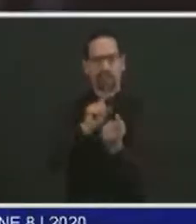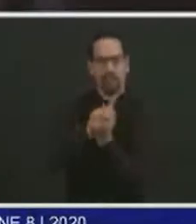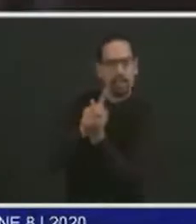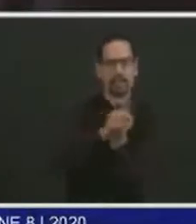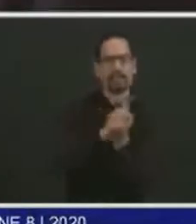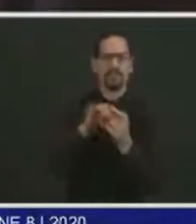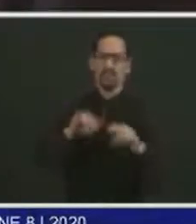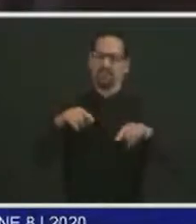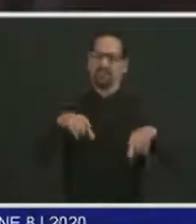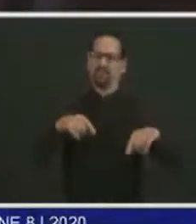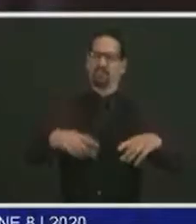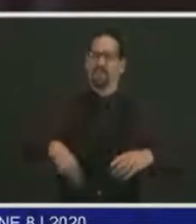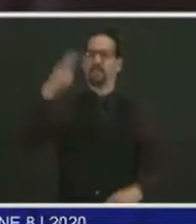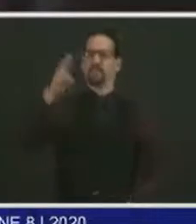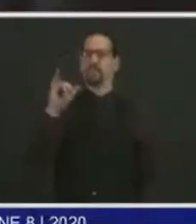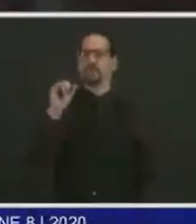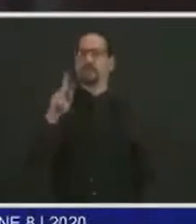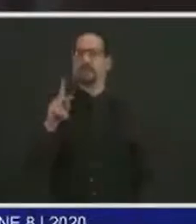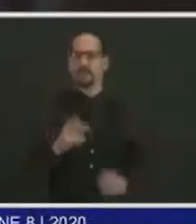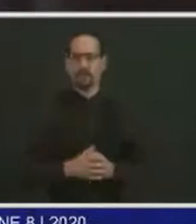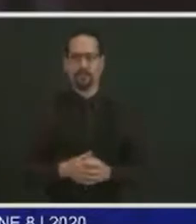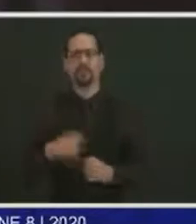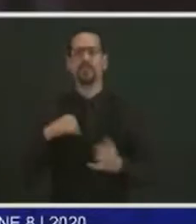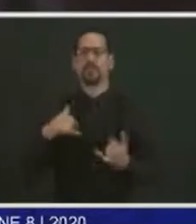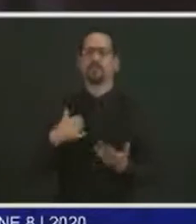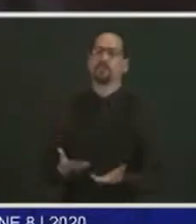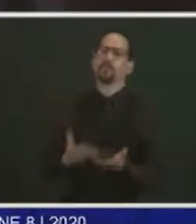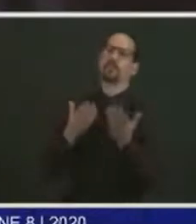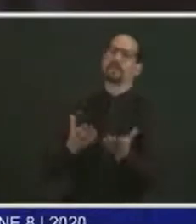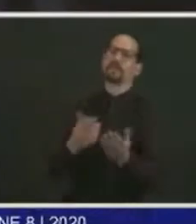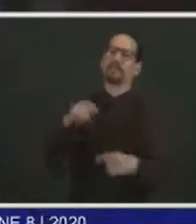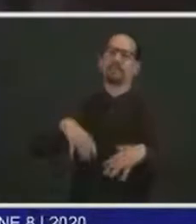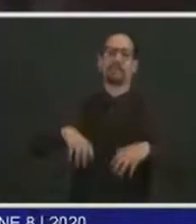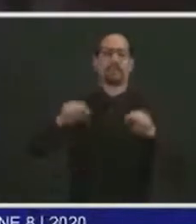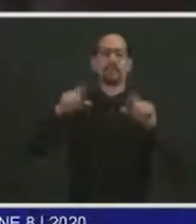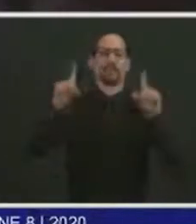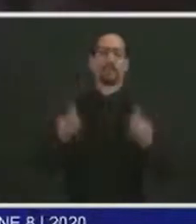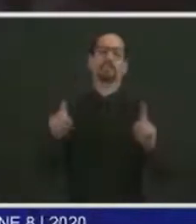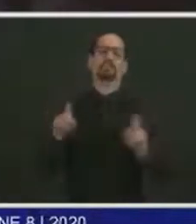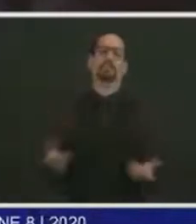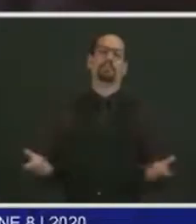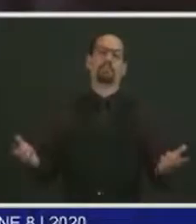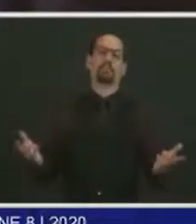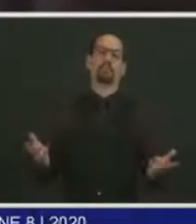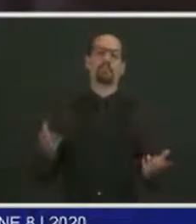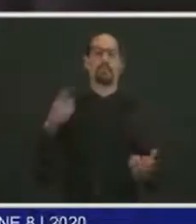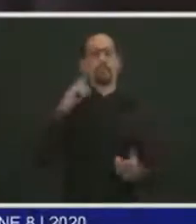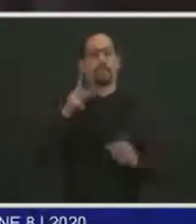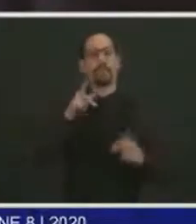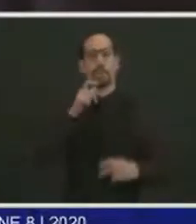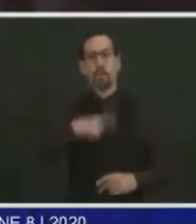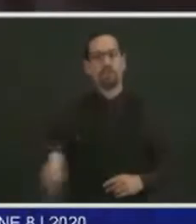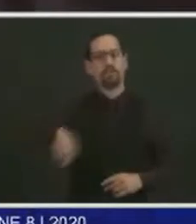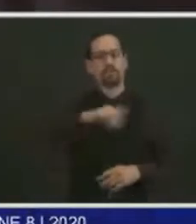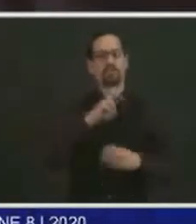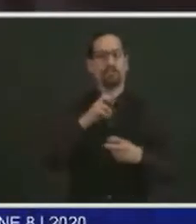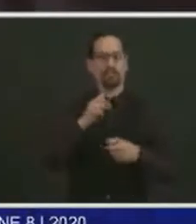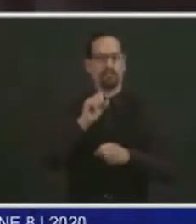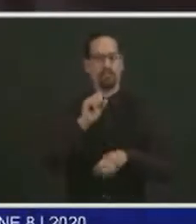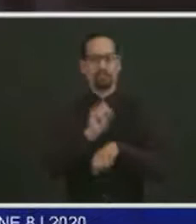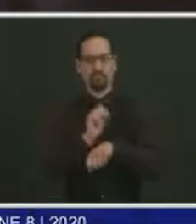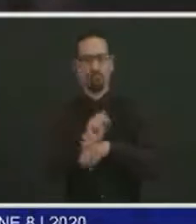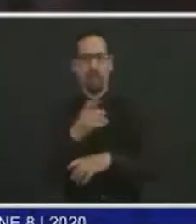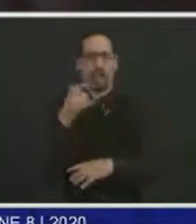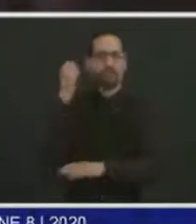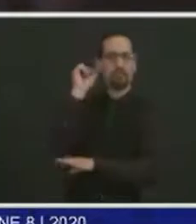We are recommending testing for people who have gone to a large demonstration over the last few